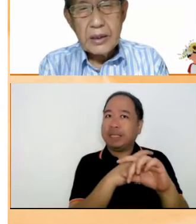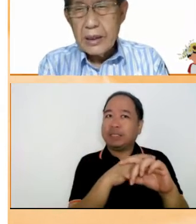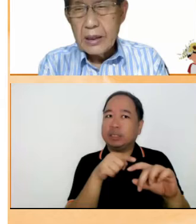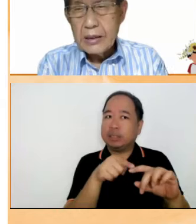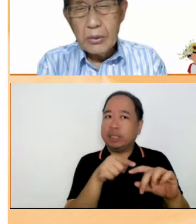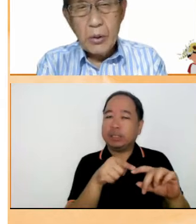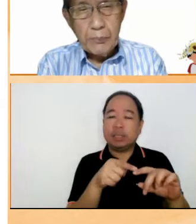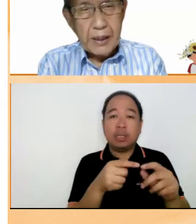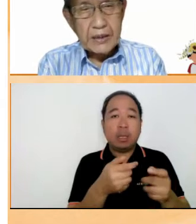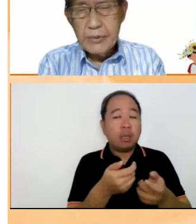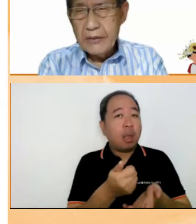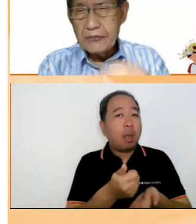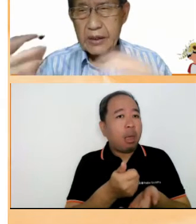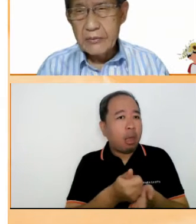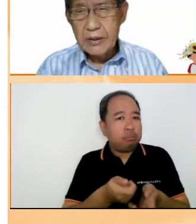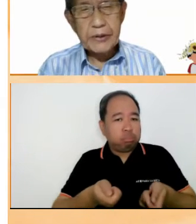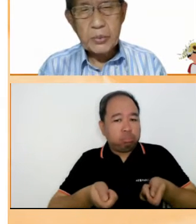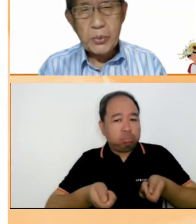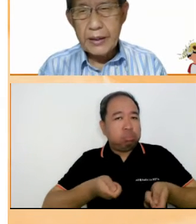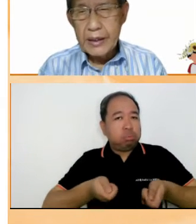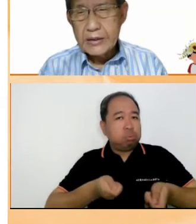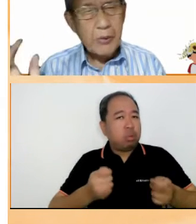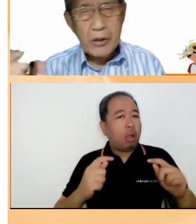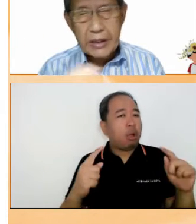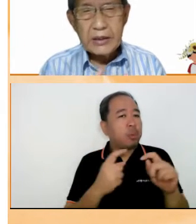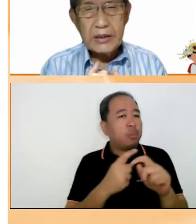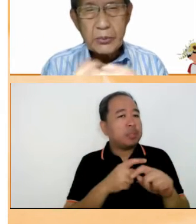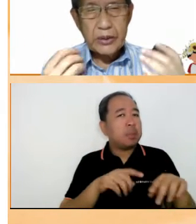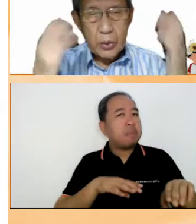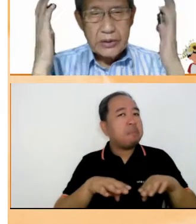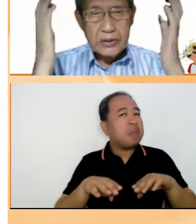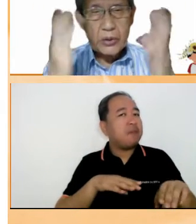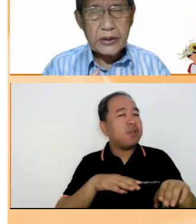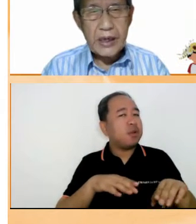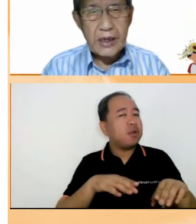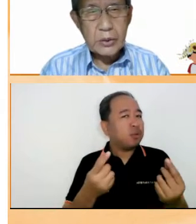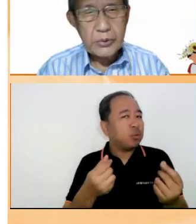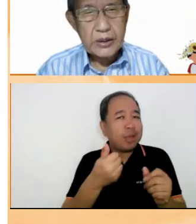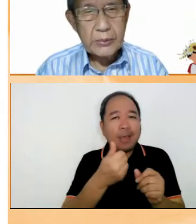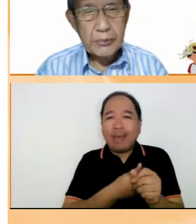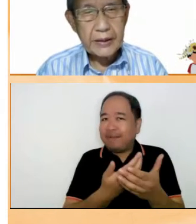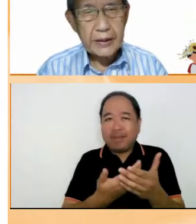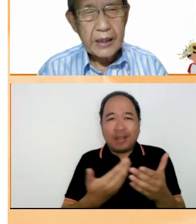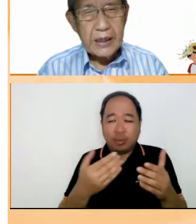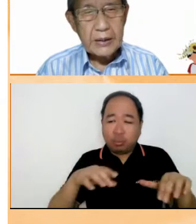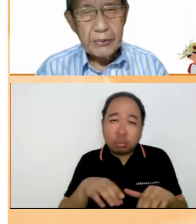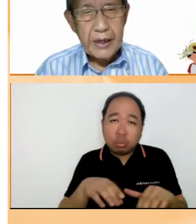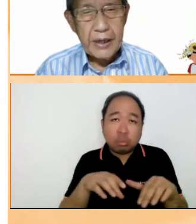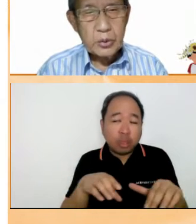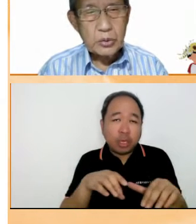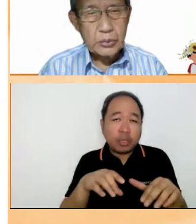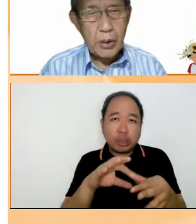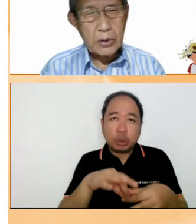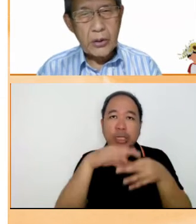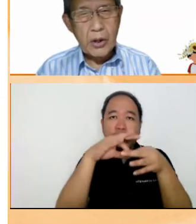orchestrates our complex behavioral repertoire. Just about anything we do is coordinated with the brain. The